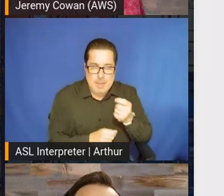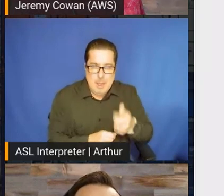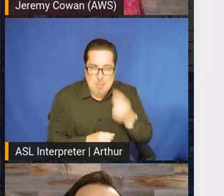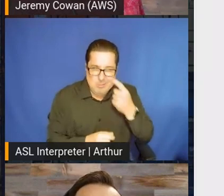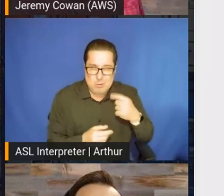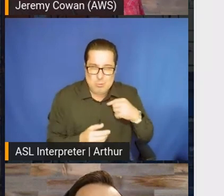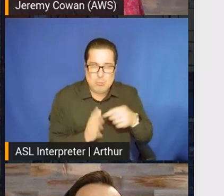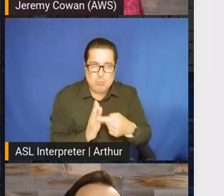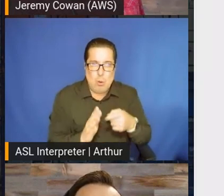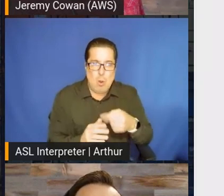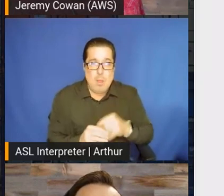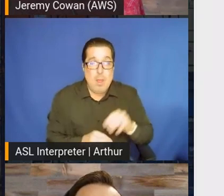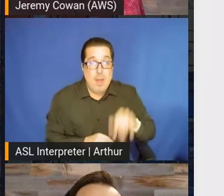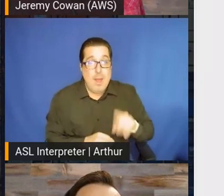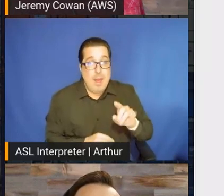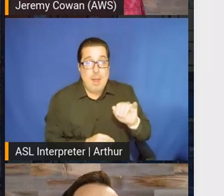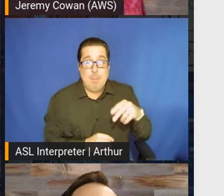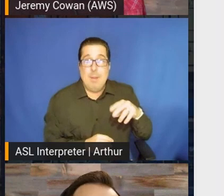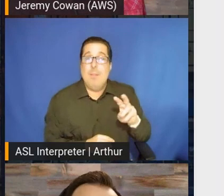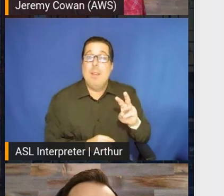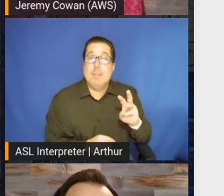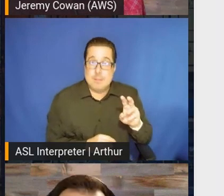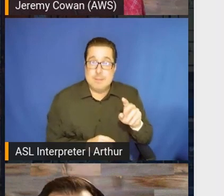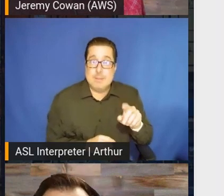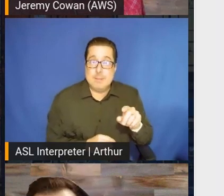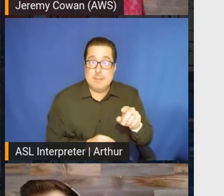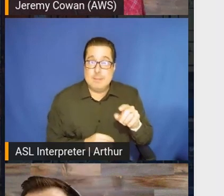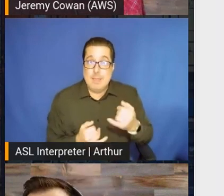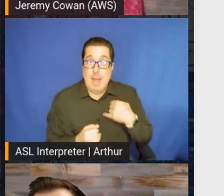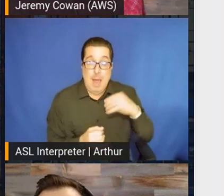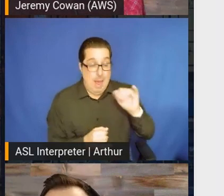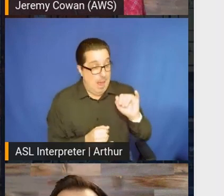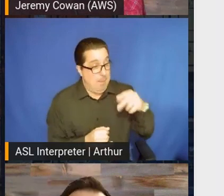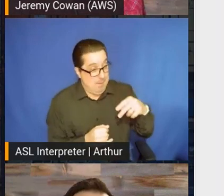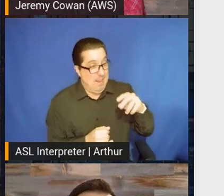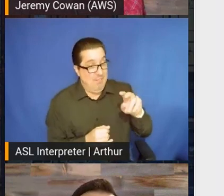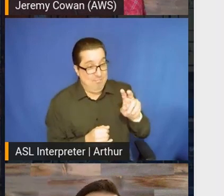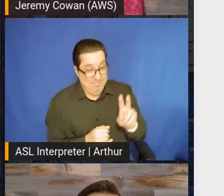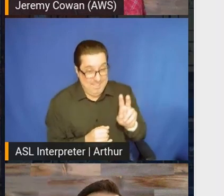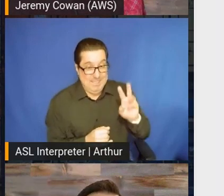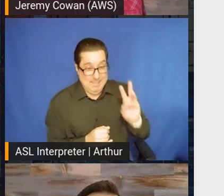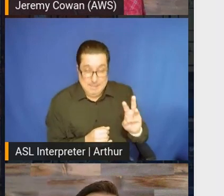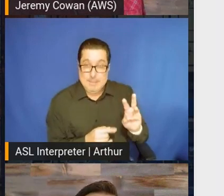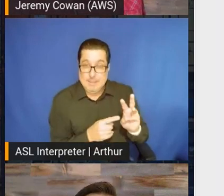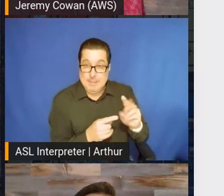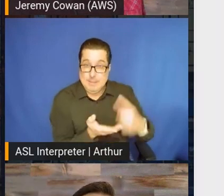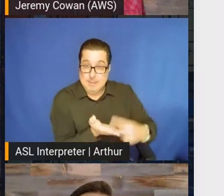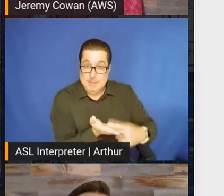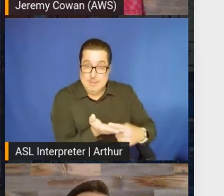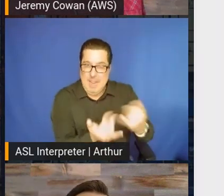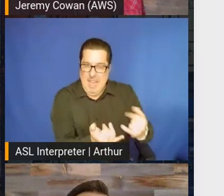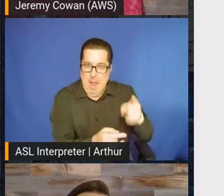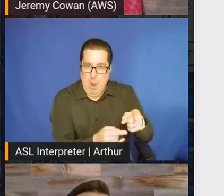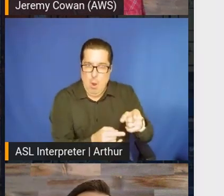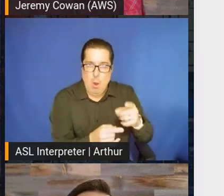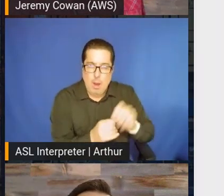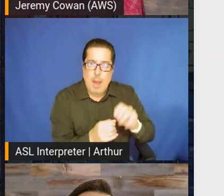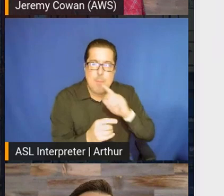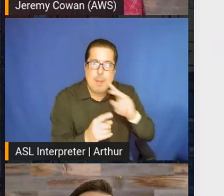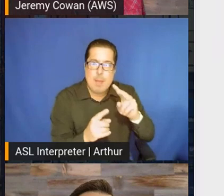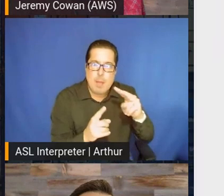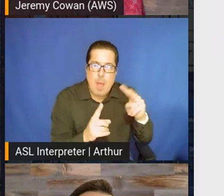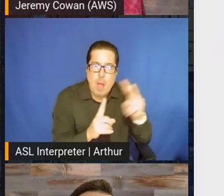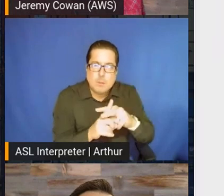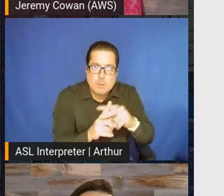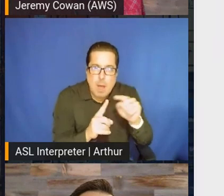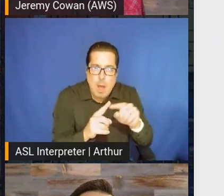this is just the IPv6 link local that I'm talking about right now. Yeah. And the IPv6 addresses can be assigned statically or through